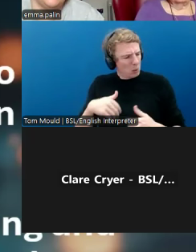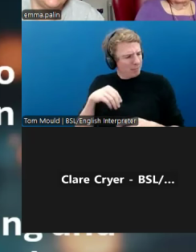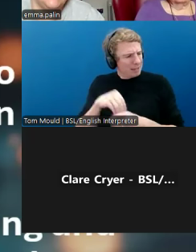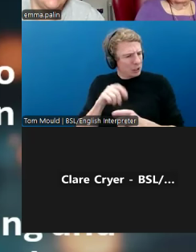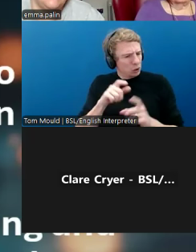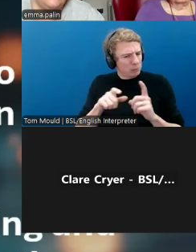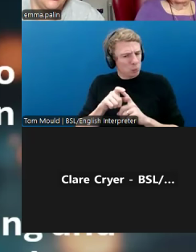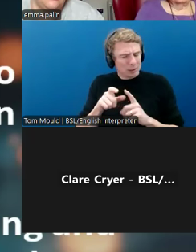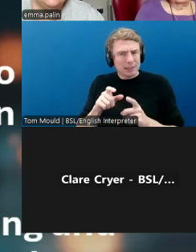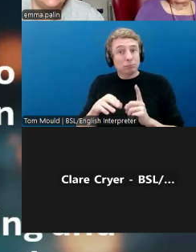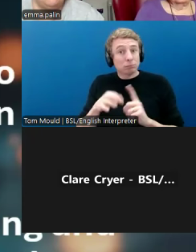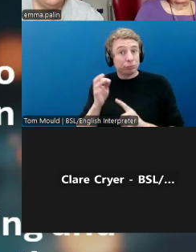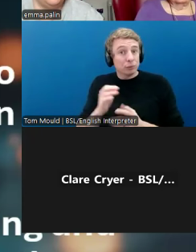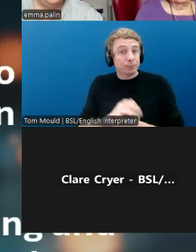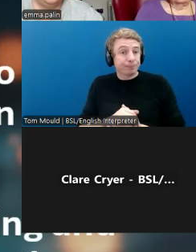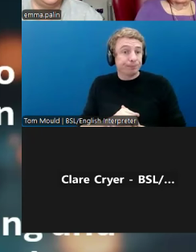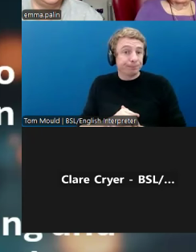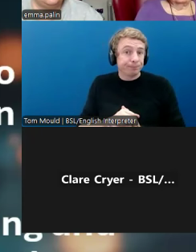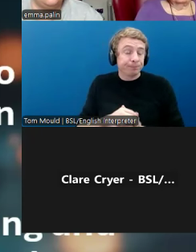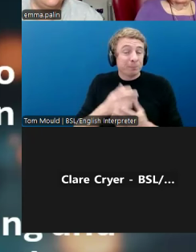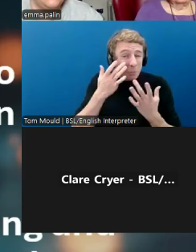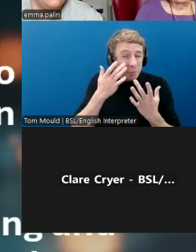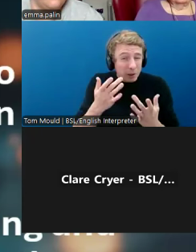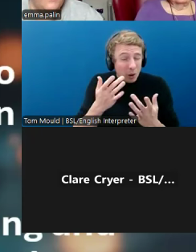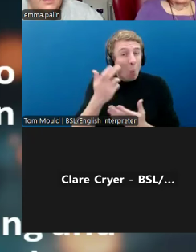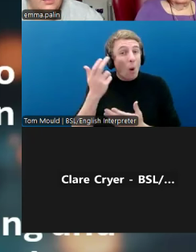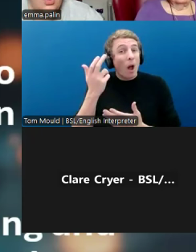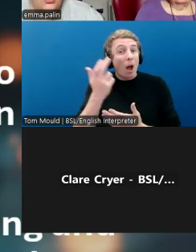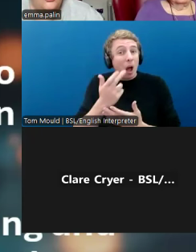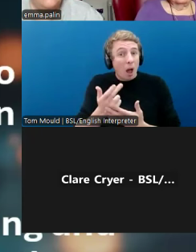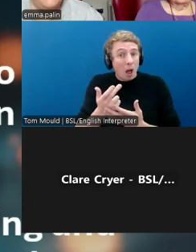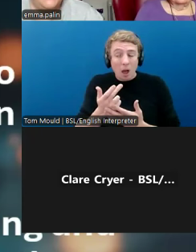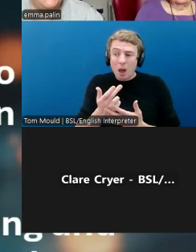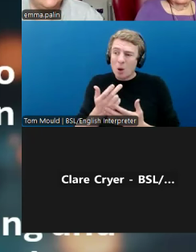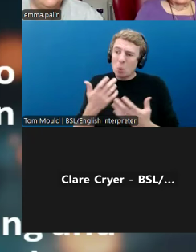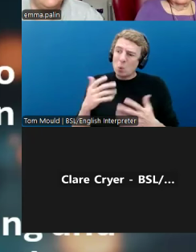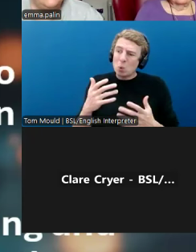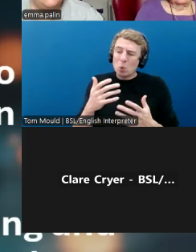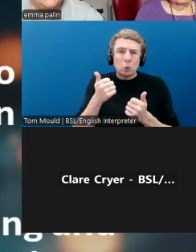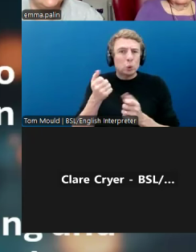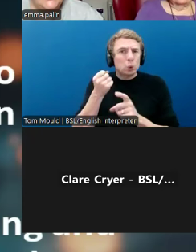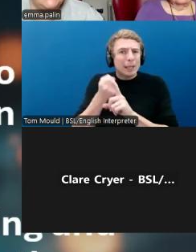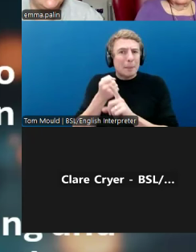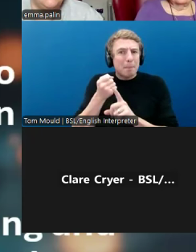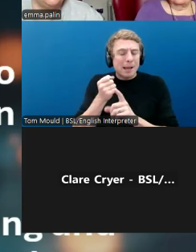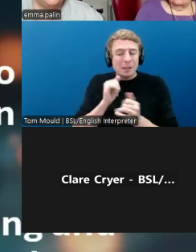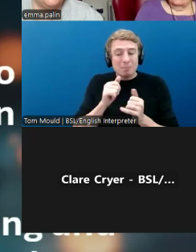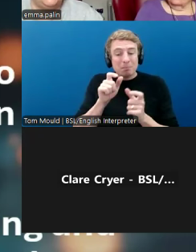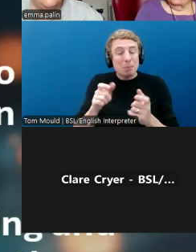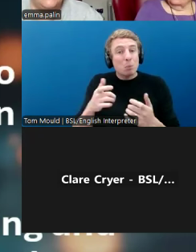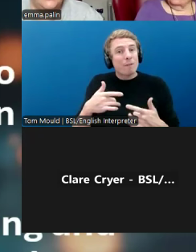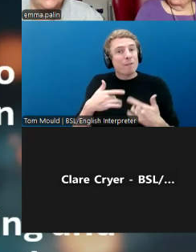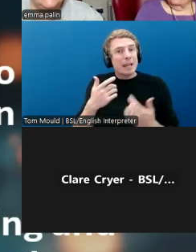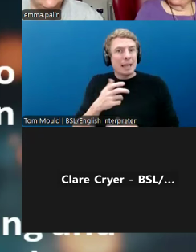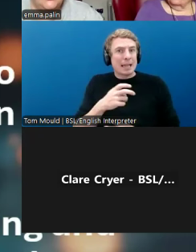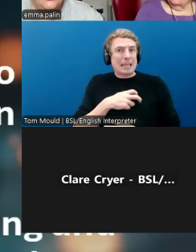the effects that the arts have on people that are suffering with fear, may live with anxiety around trying